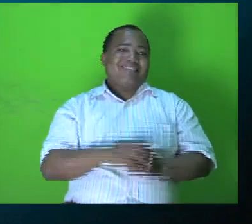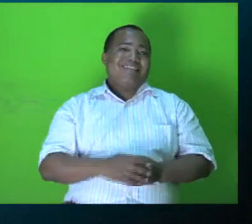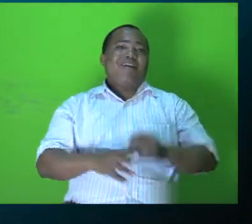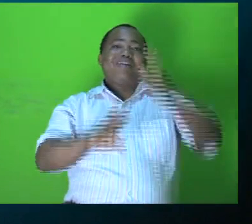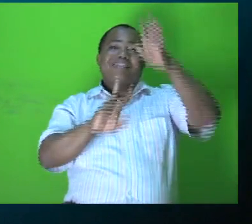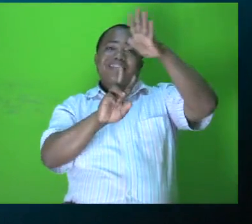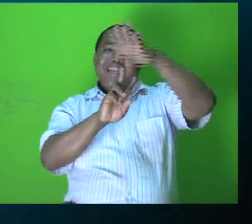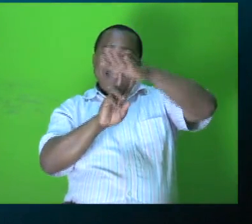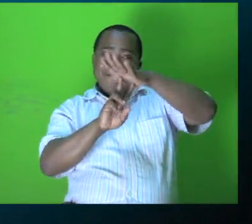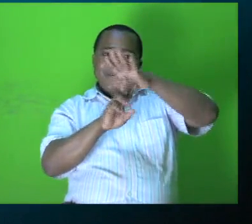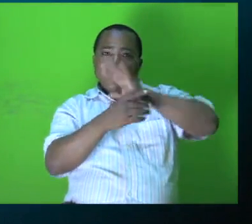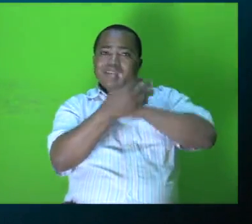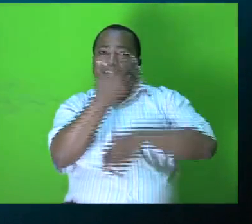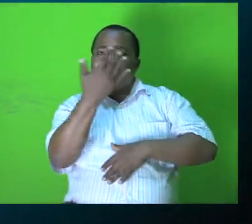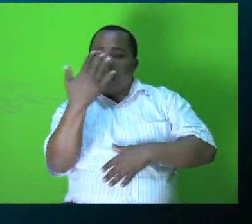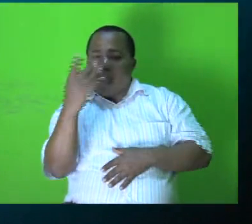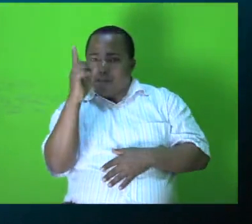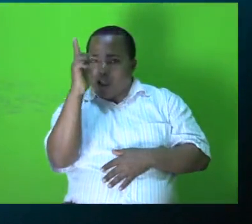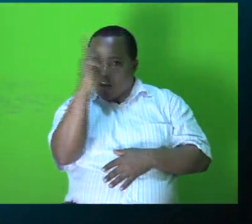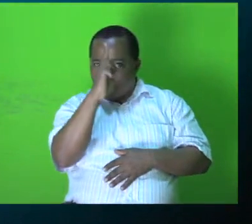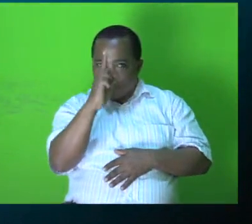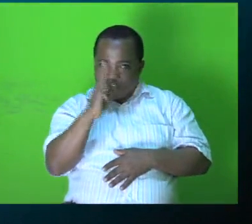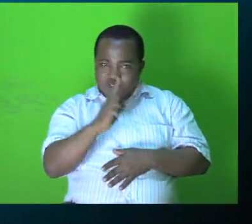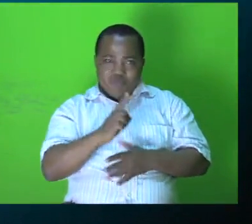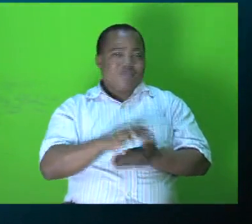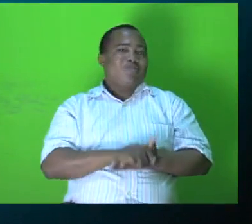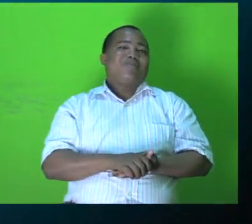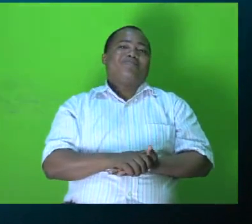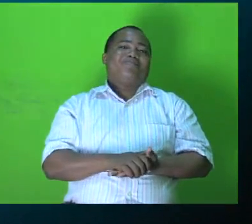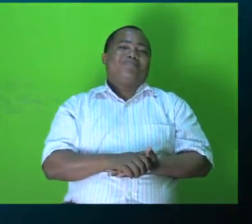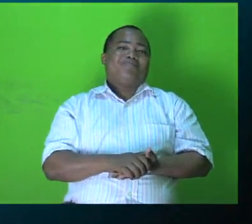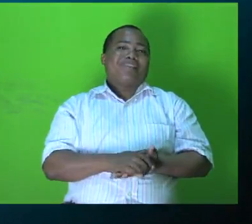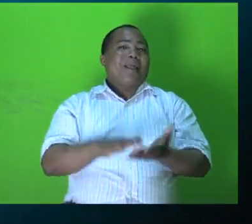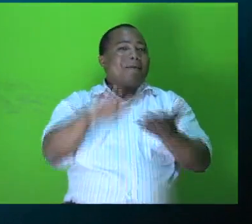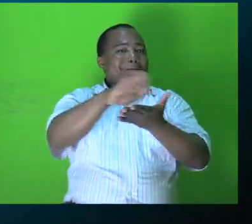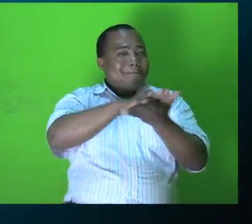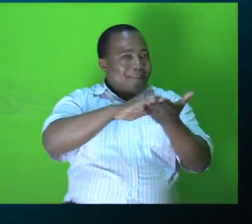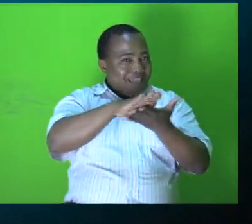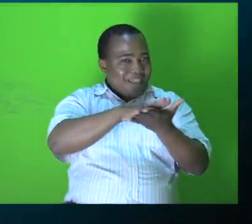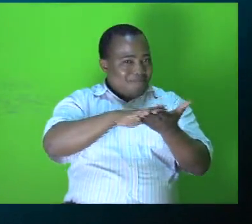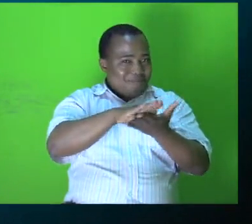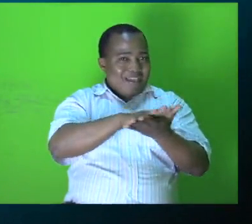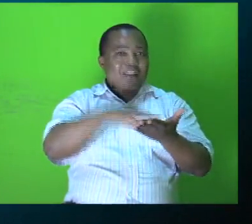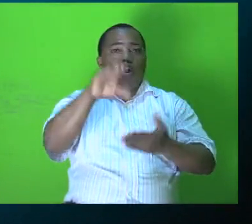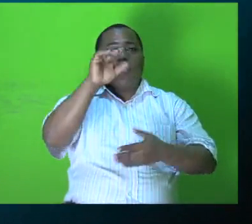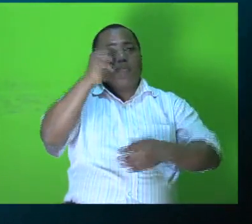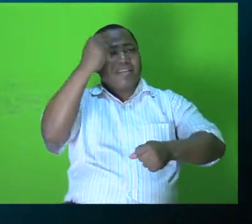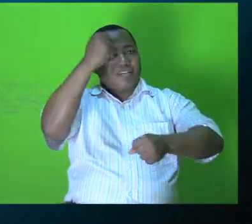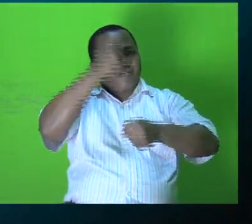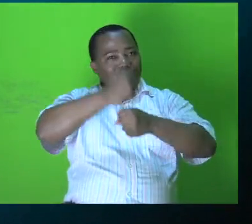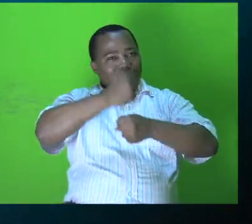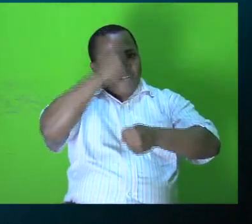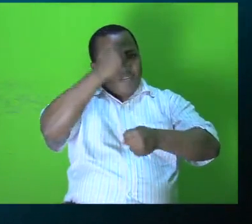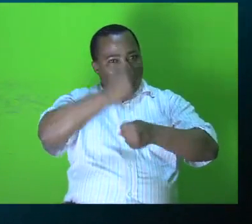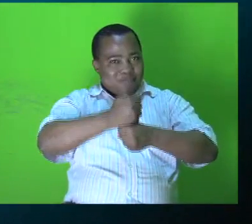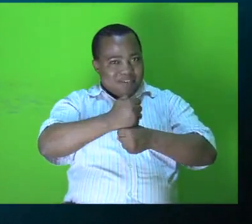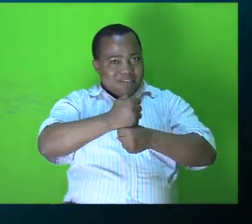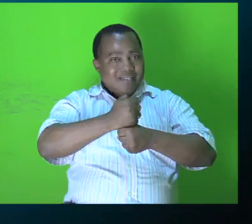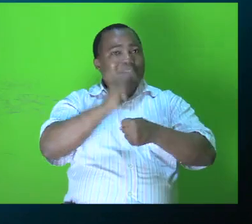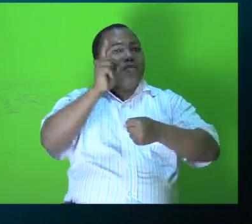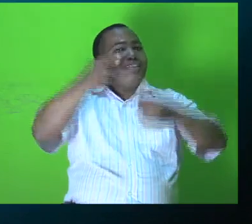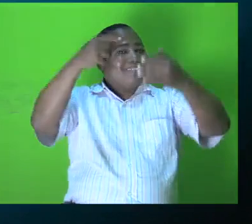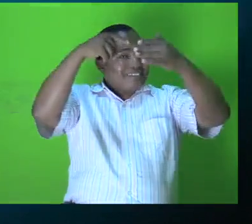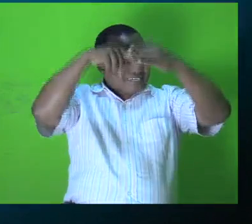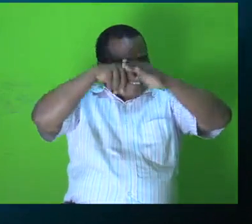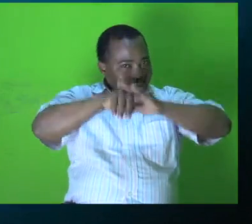diploid number of chromosomes. The primary oocyte formed will